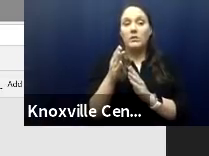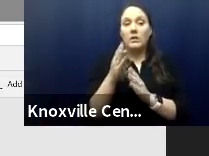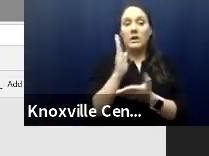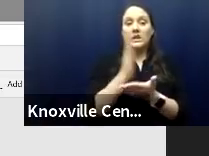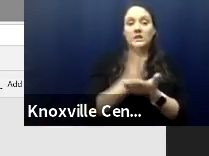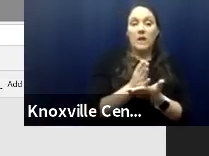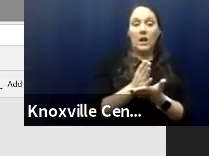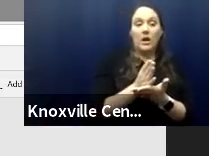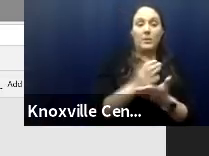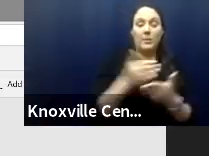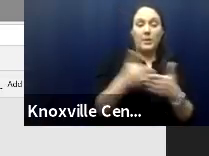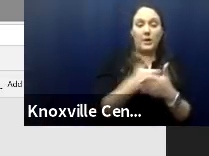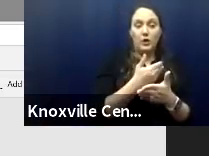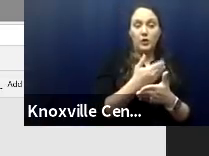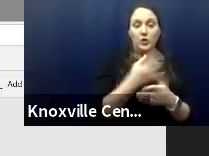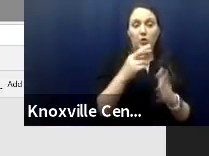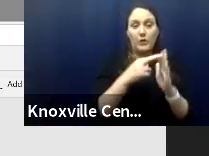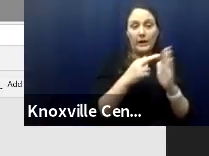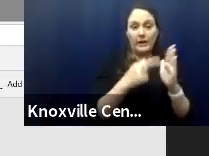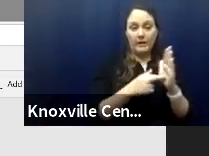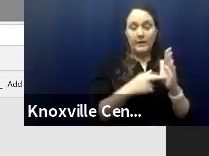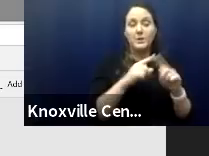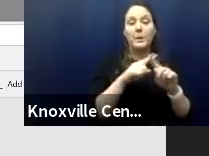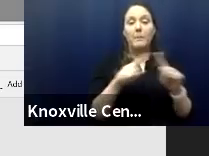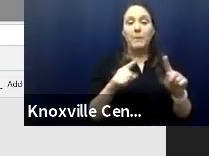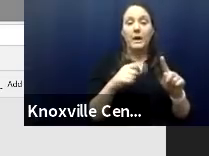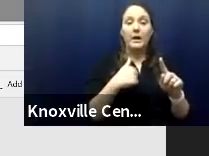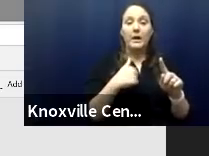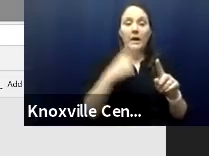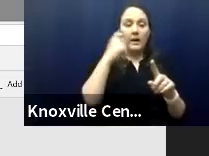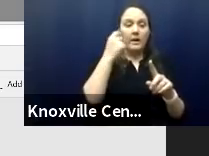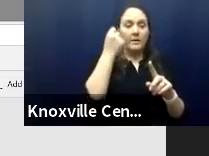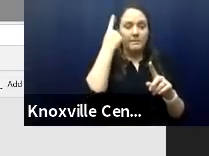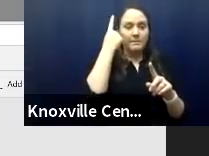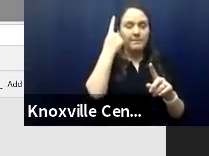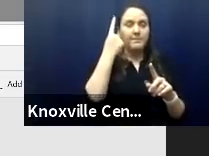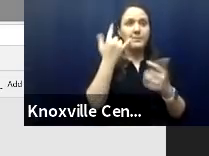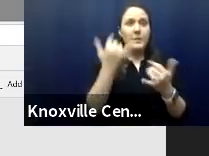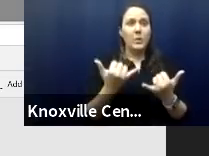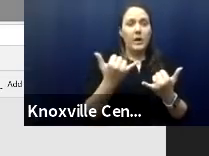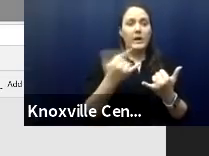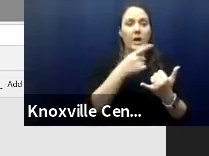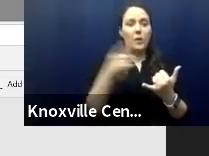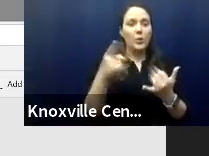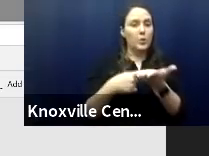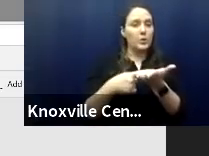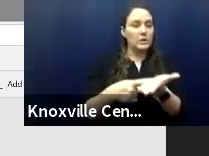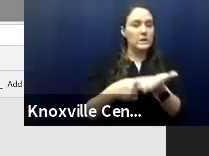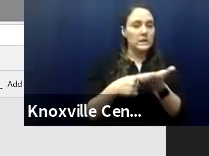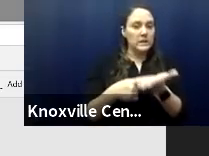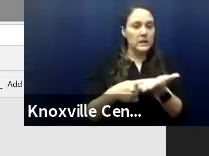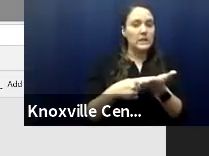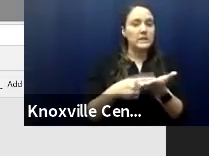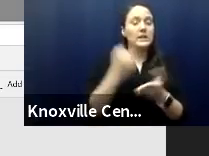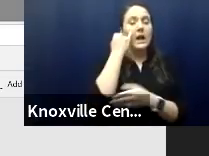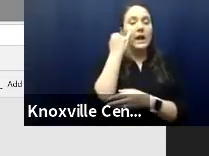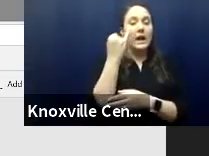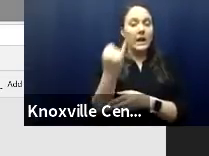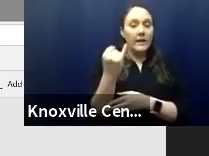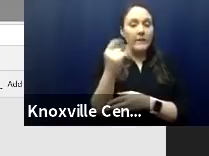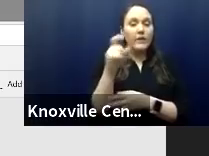regulation. Now, as far as I'm understanding, right now you're discussing whether to